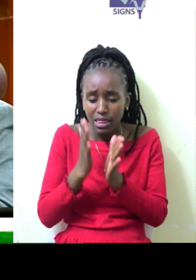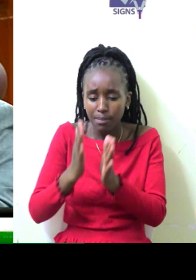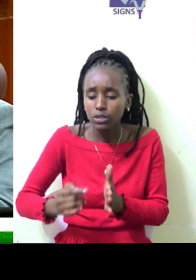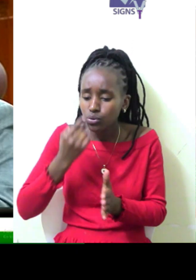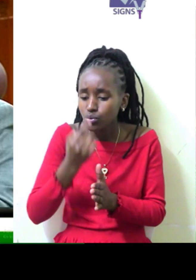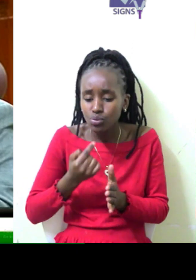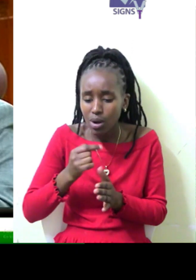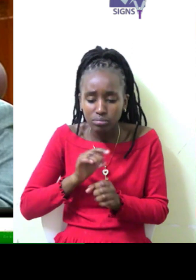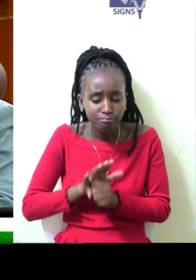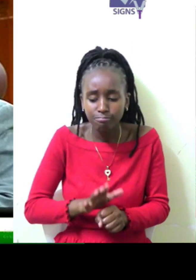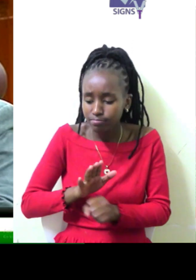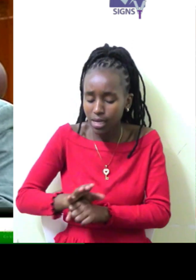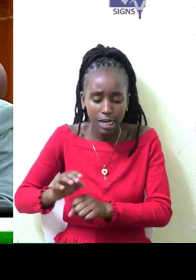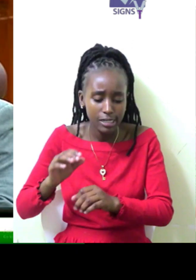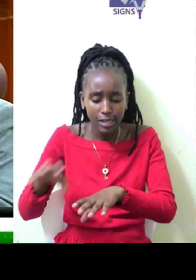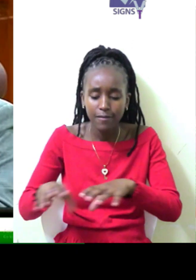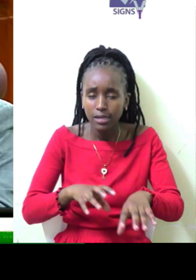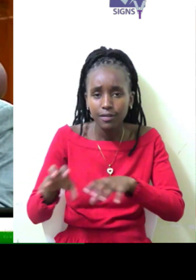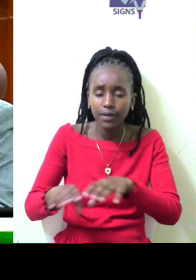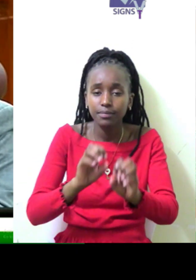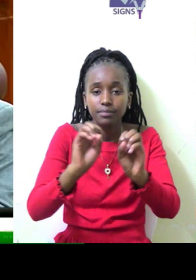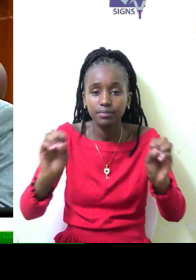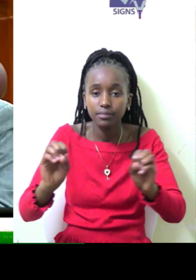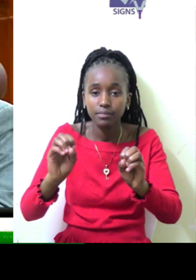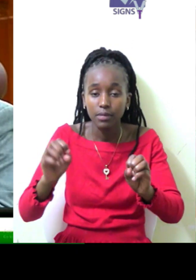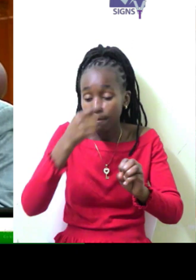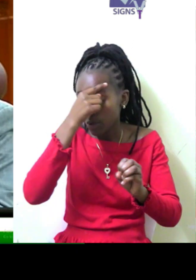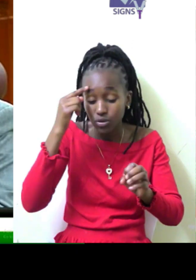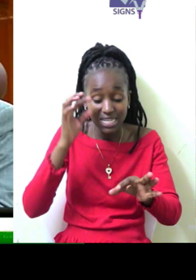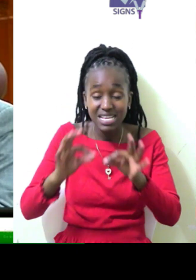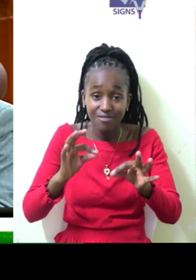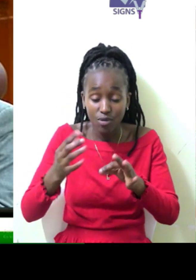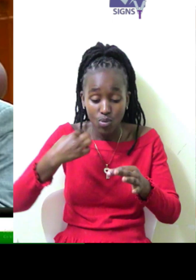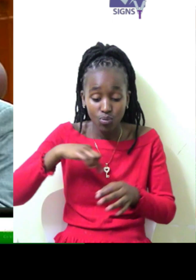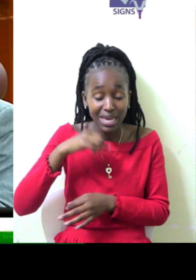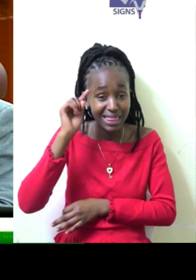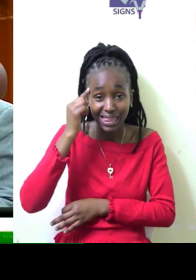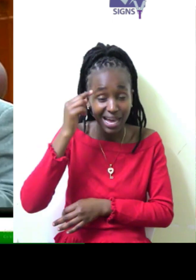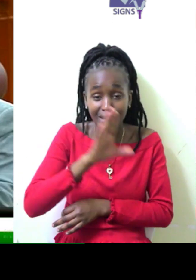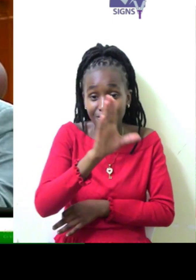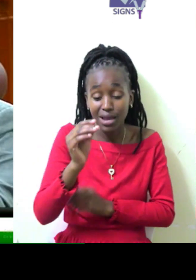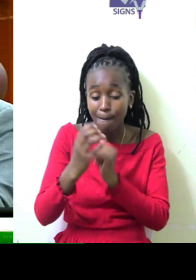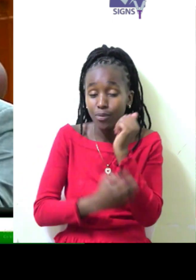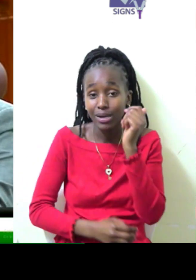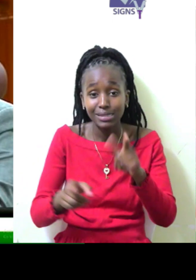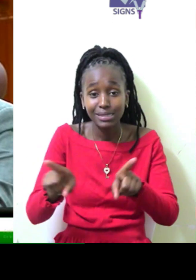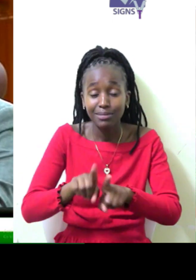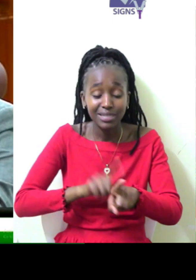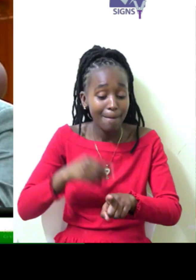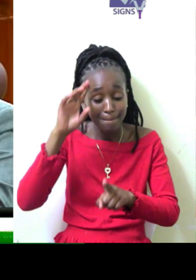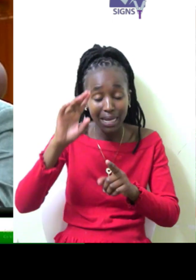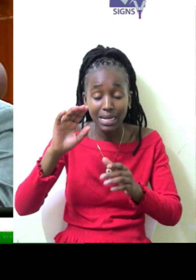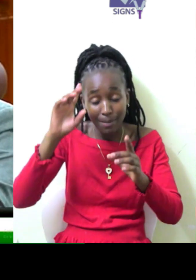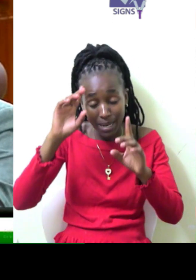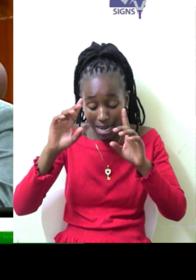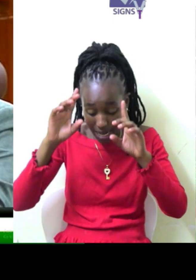we think Africa is poor and we continue to say we are poor, we will be paralyzed. We must look for a solution,